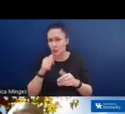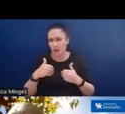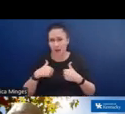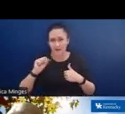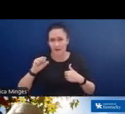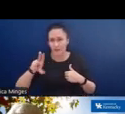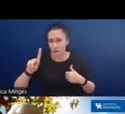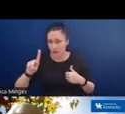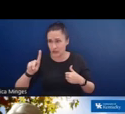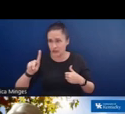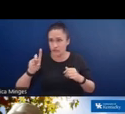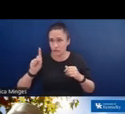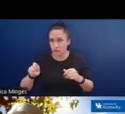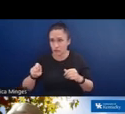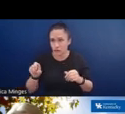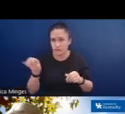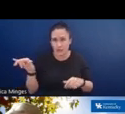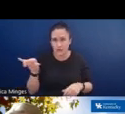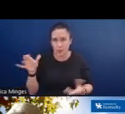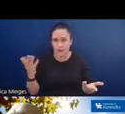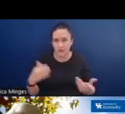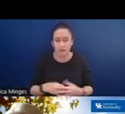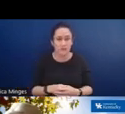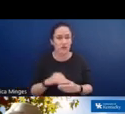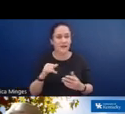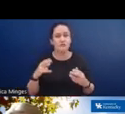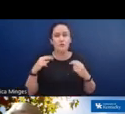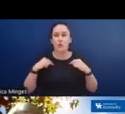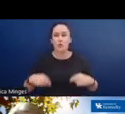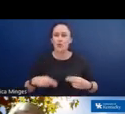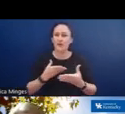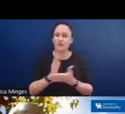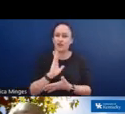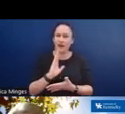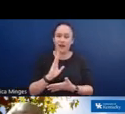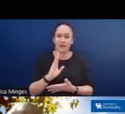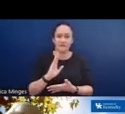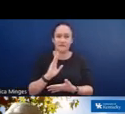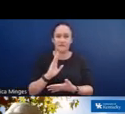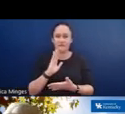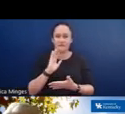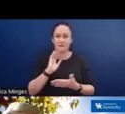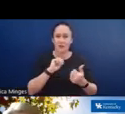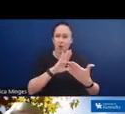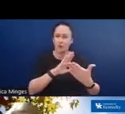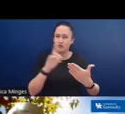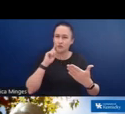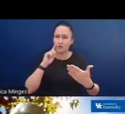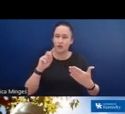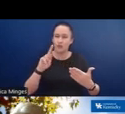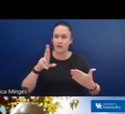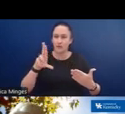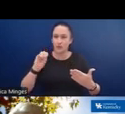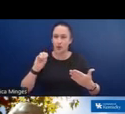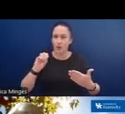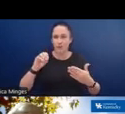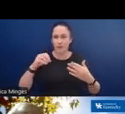disorder should as well. And so that's like a human rights approach to reproductive health and